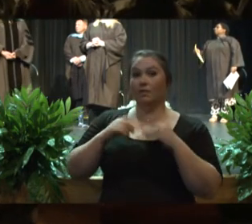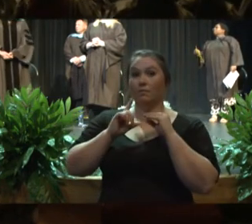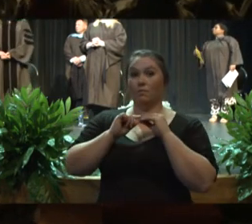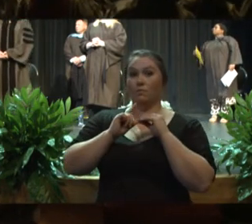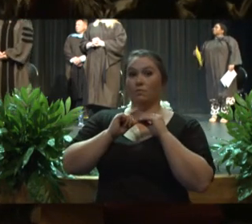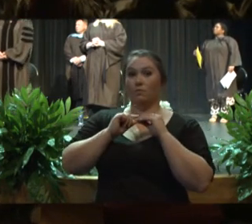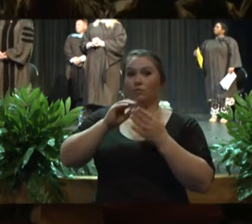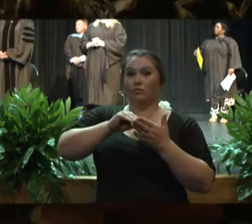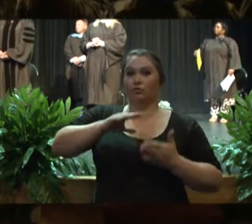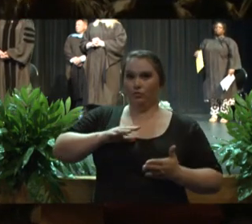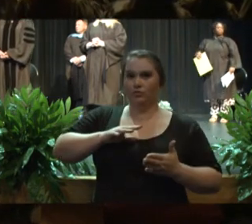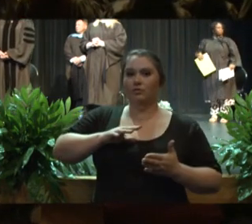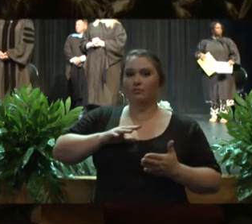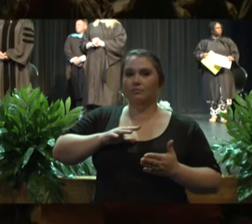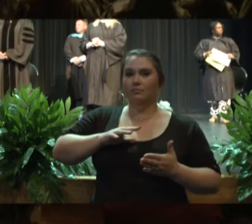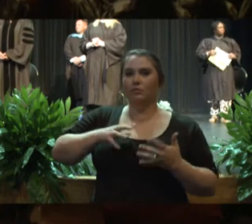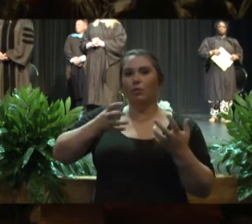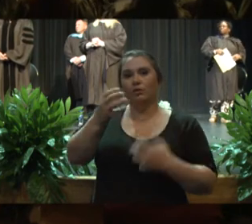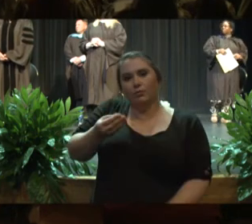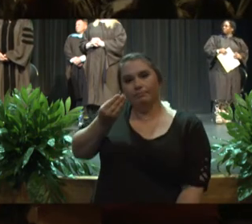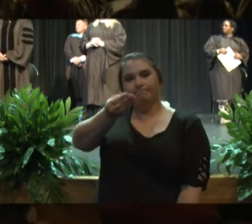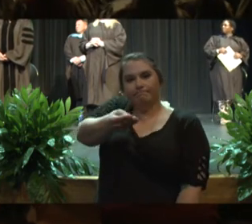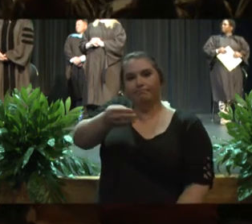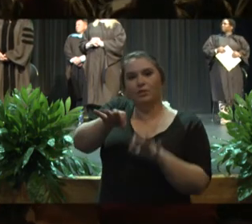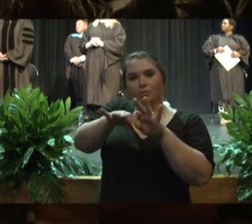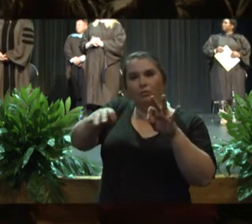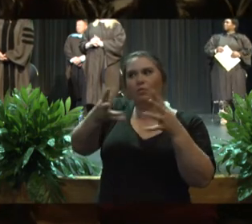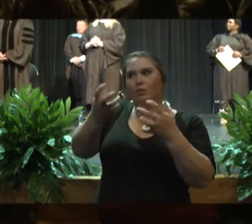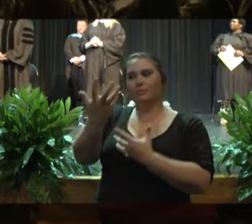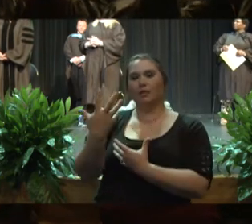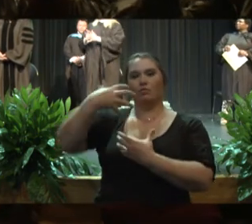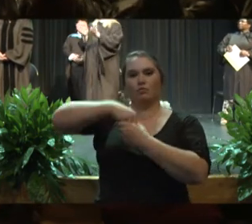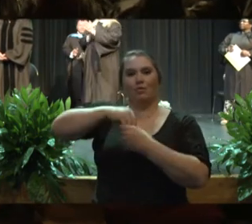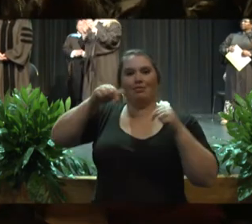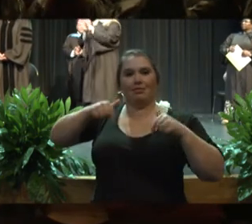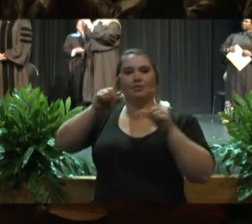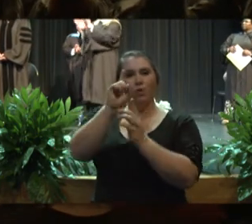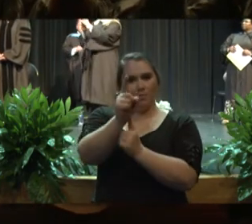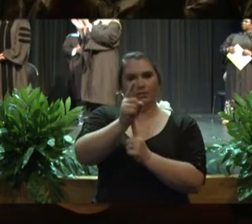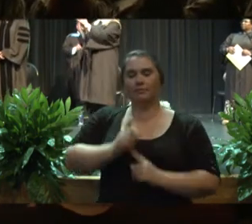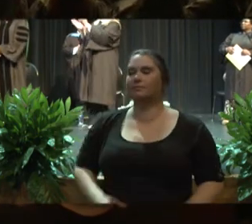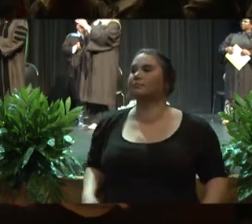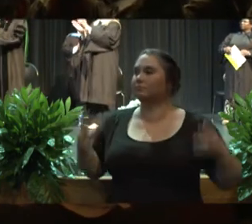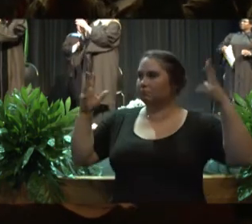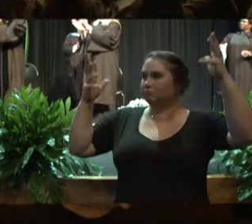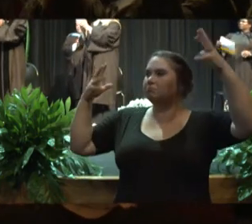We got one student, so we want to make sure that he gets this, gets a part of this moment.